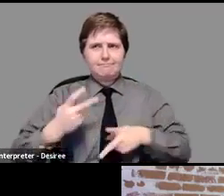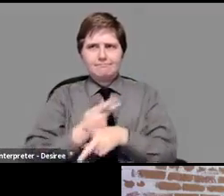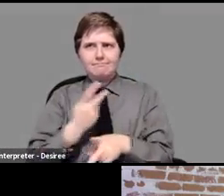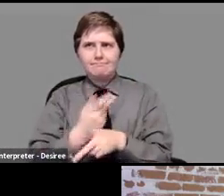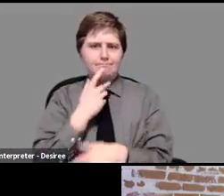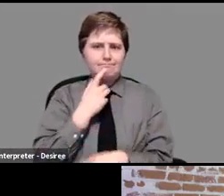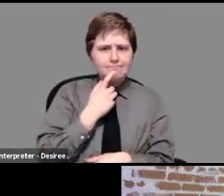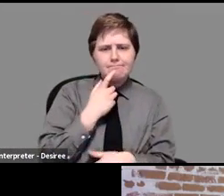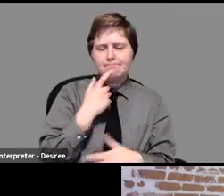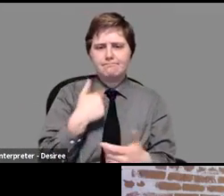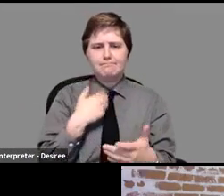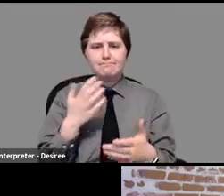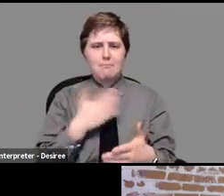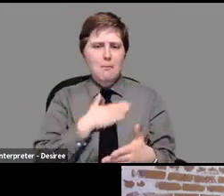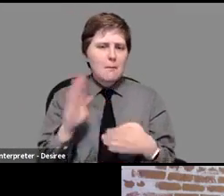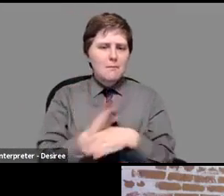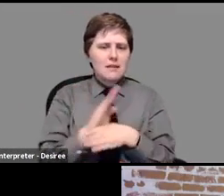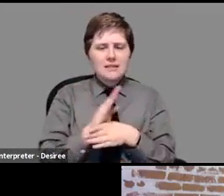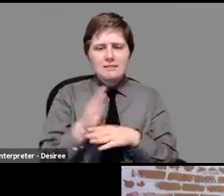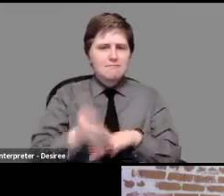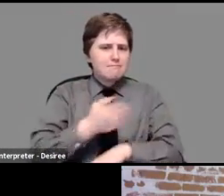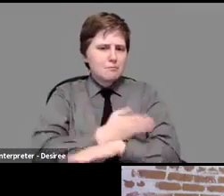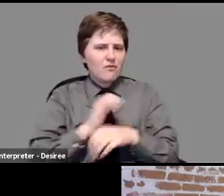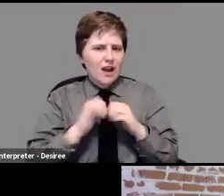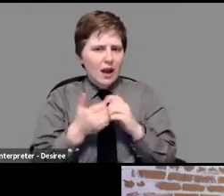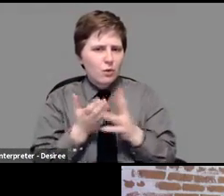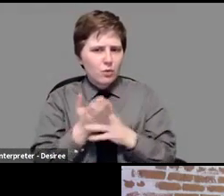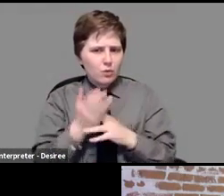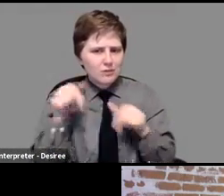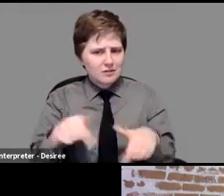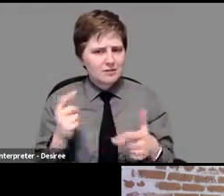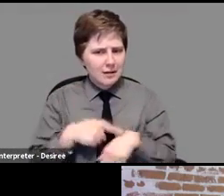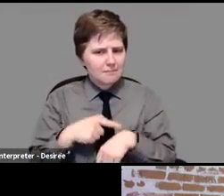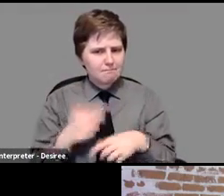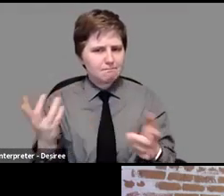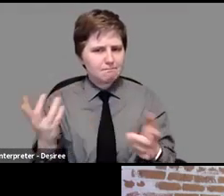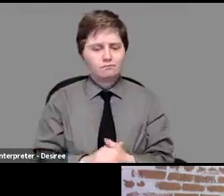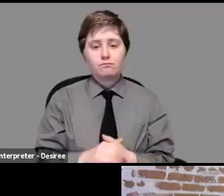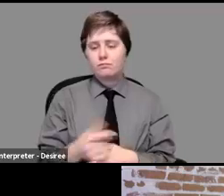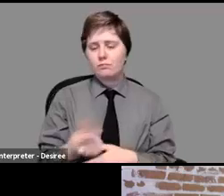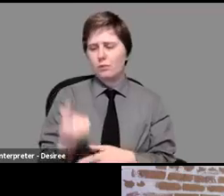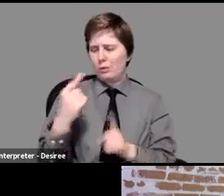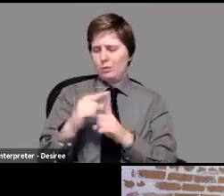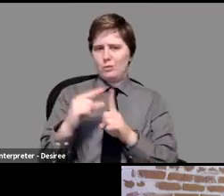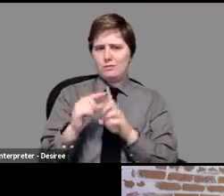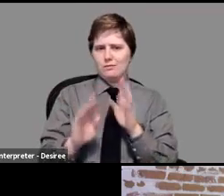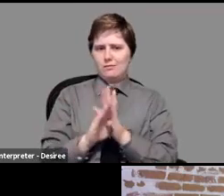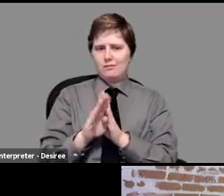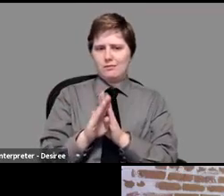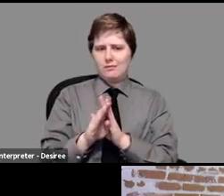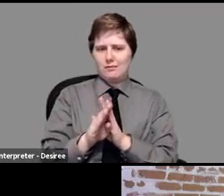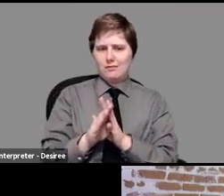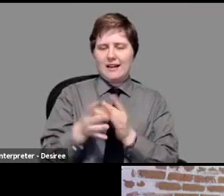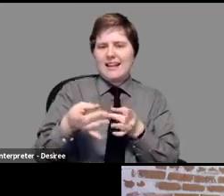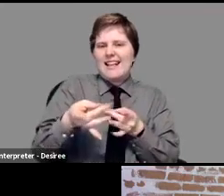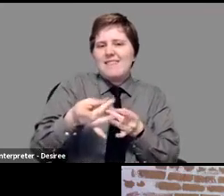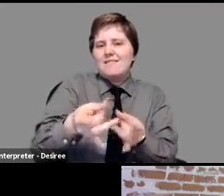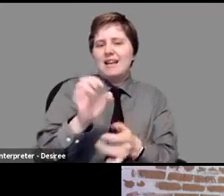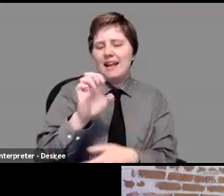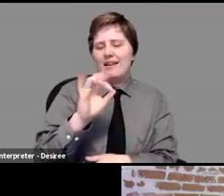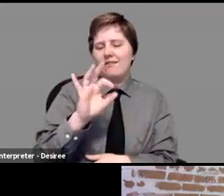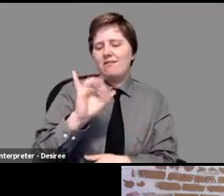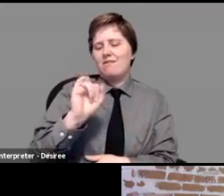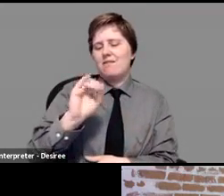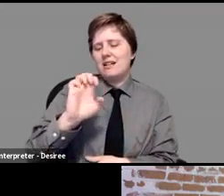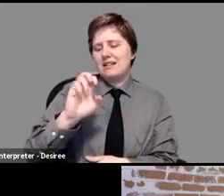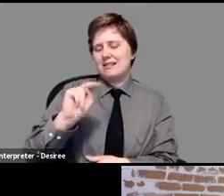kind of how I can make my business better during this. And one word I keep coming up with is efficiency. What